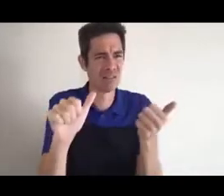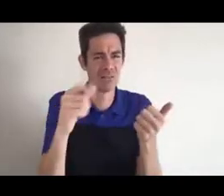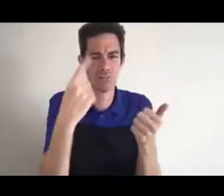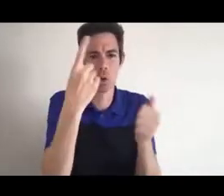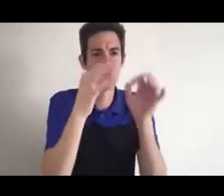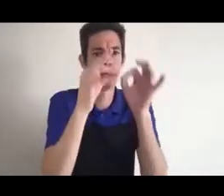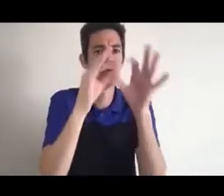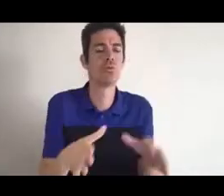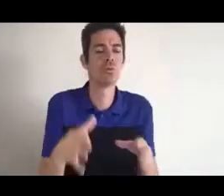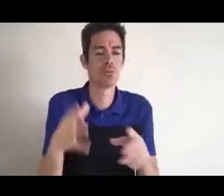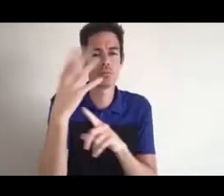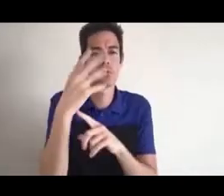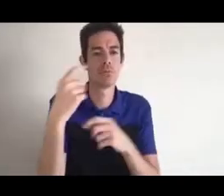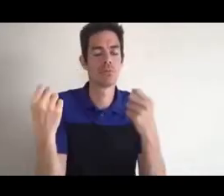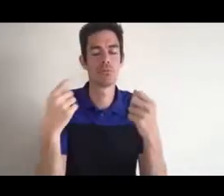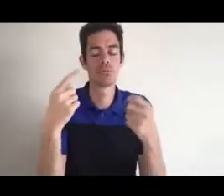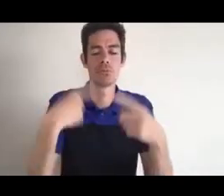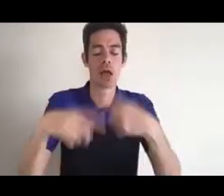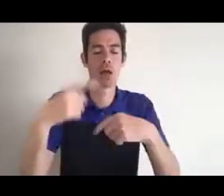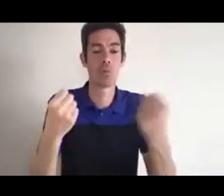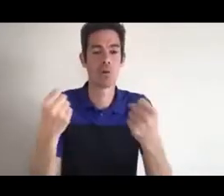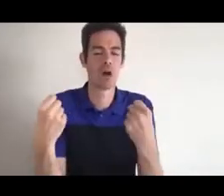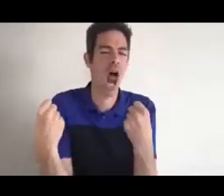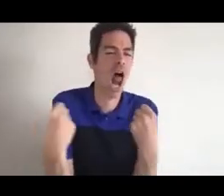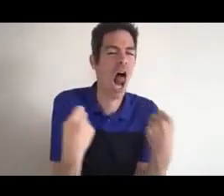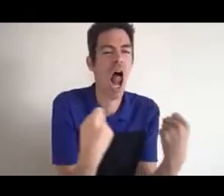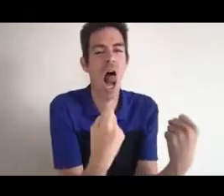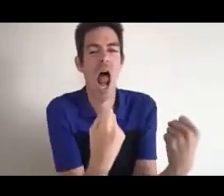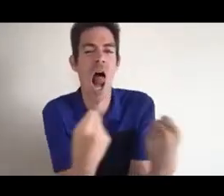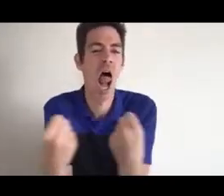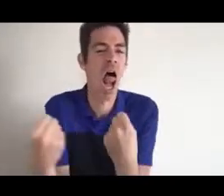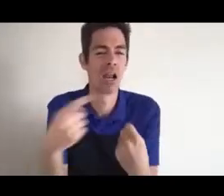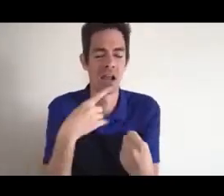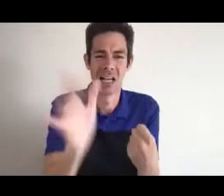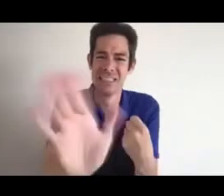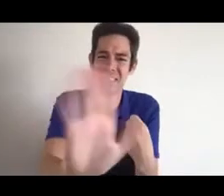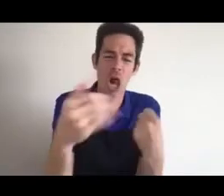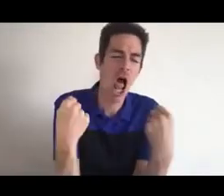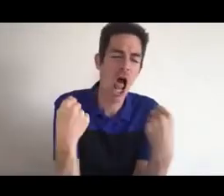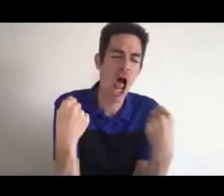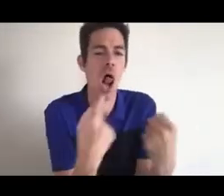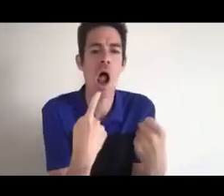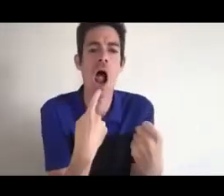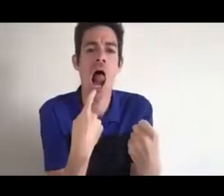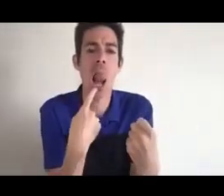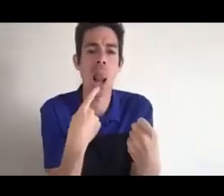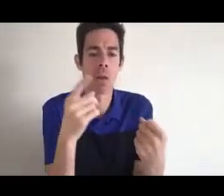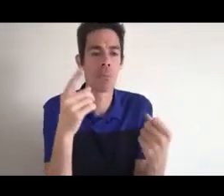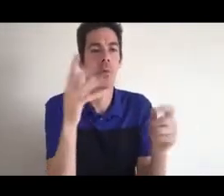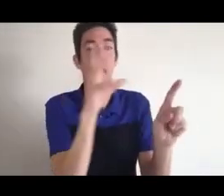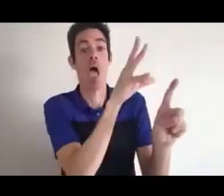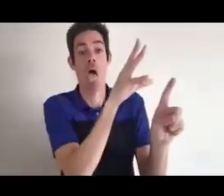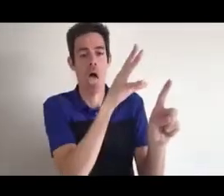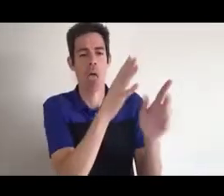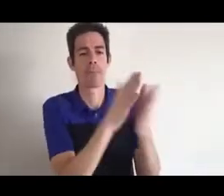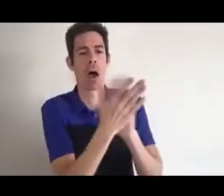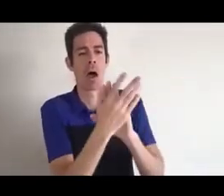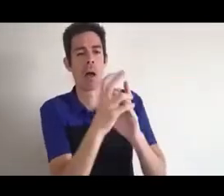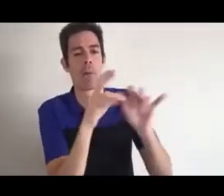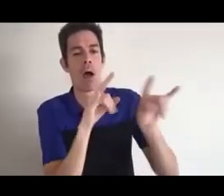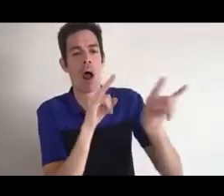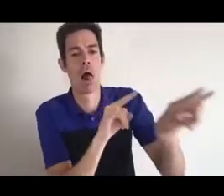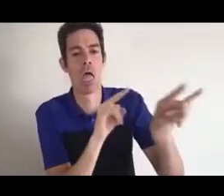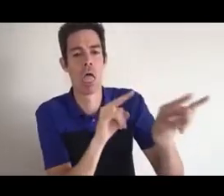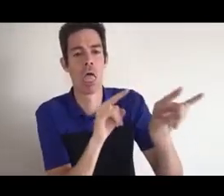news. Somebody was really going after one interpreter who was signing like this, and they're like, no, you don't do